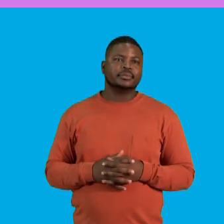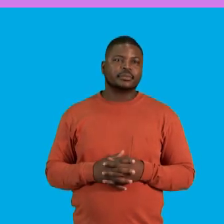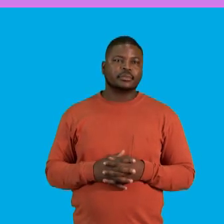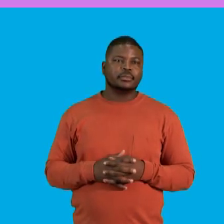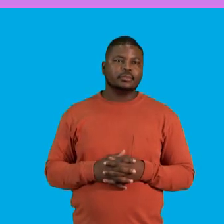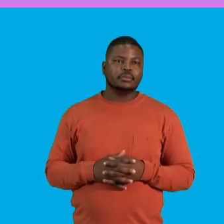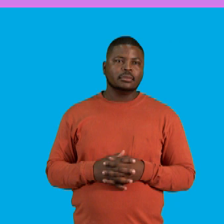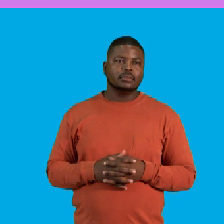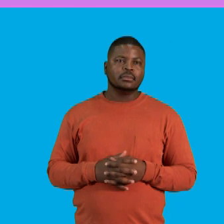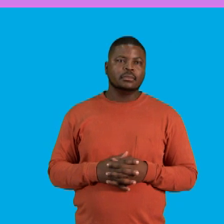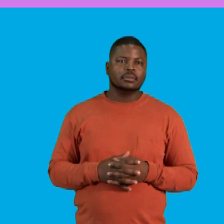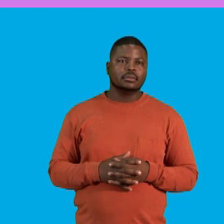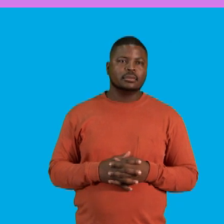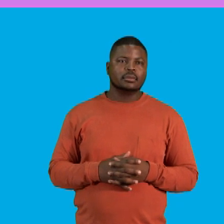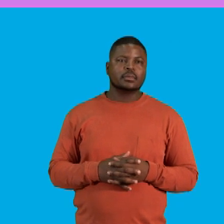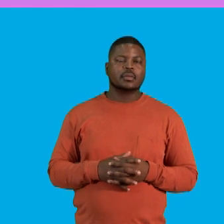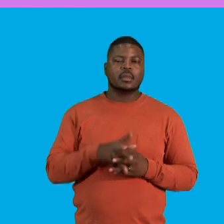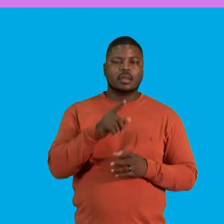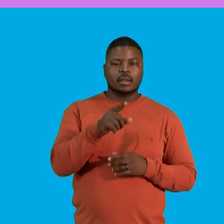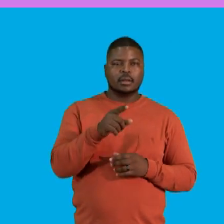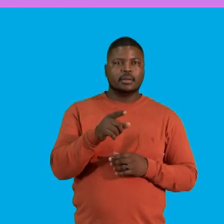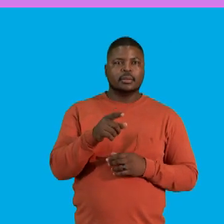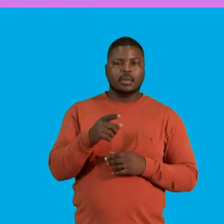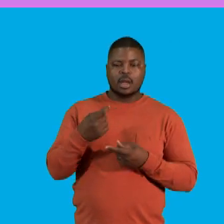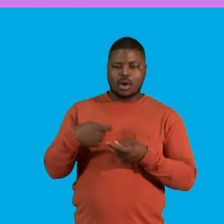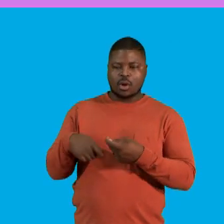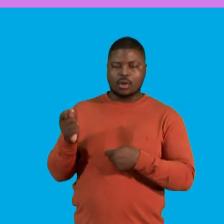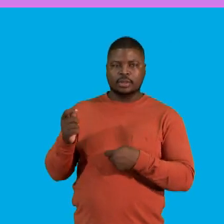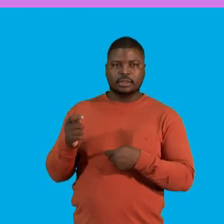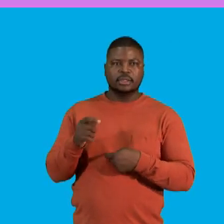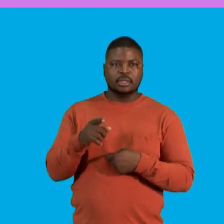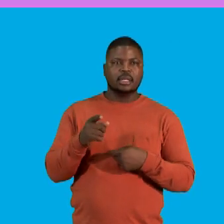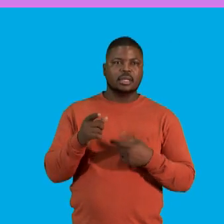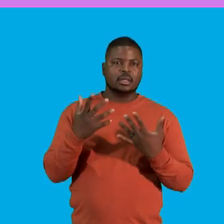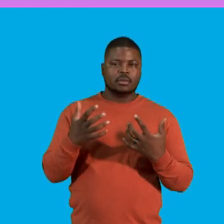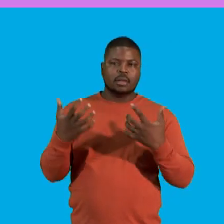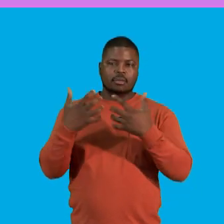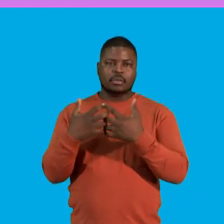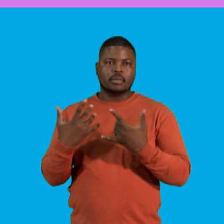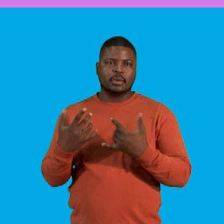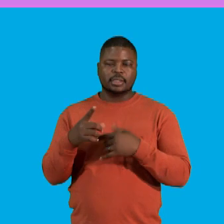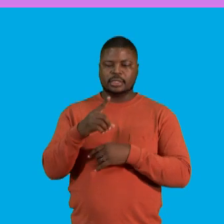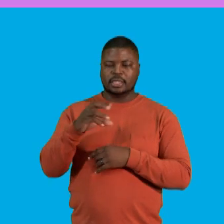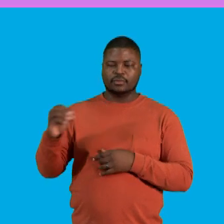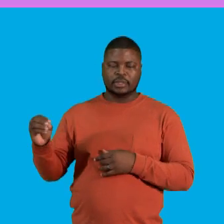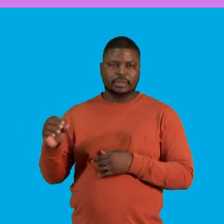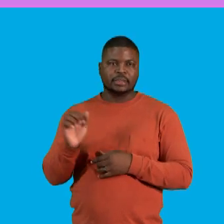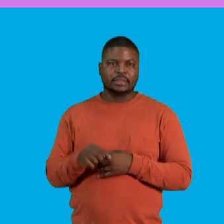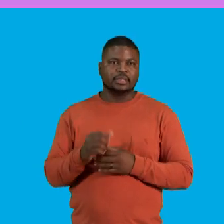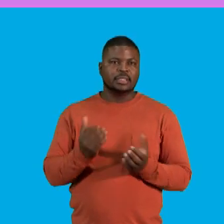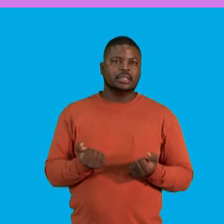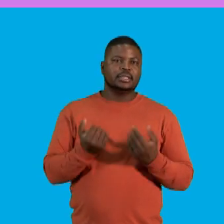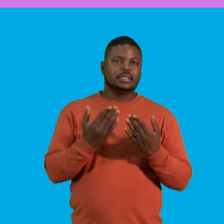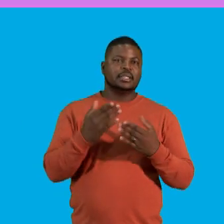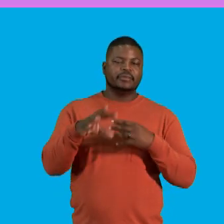it will be cost is equals to 100 Rand, which is